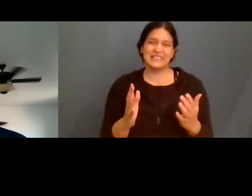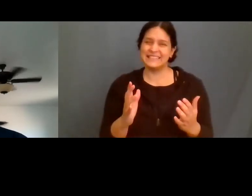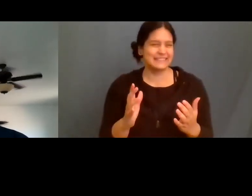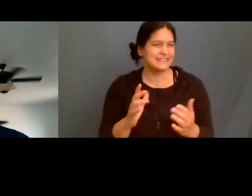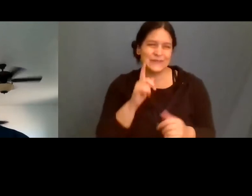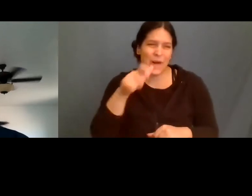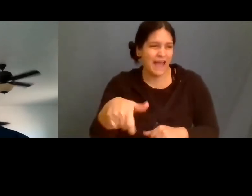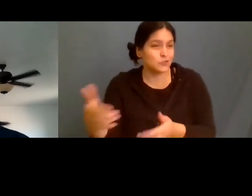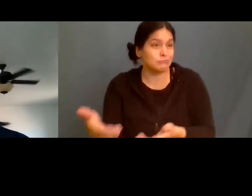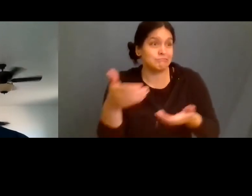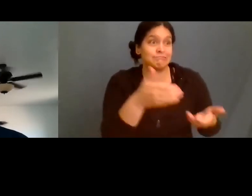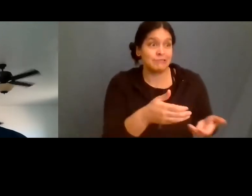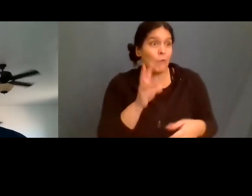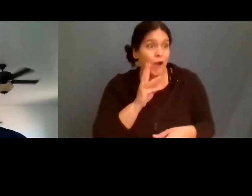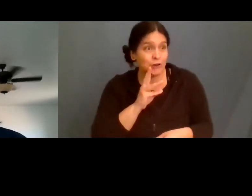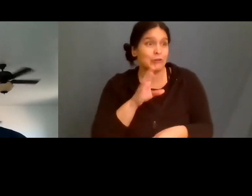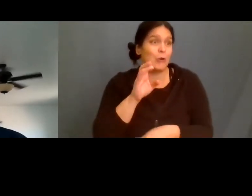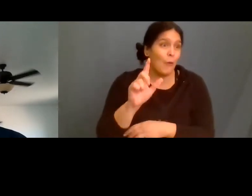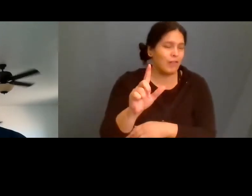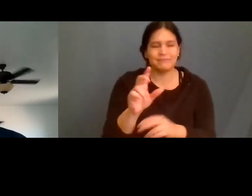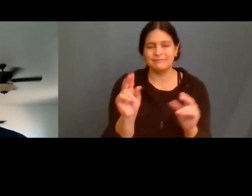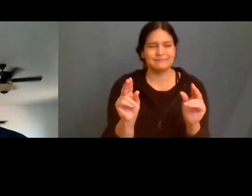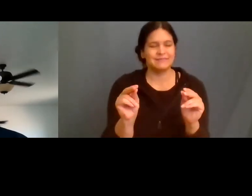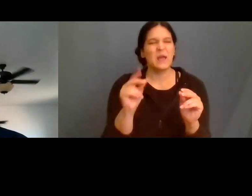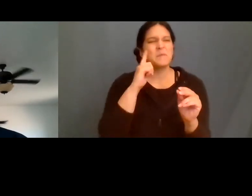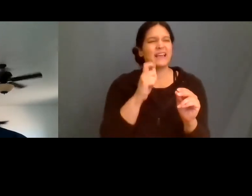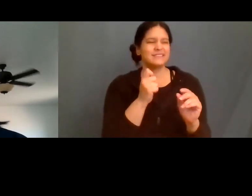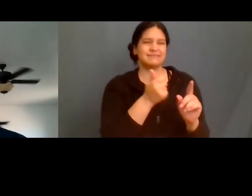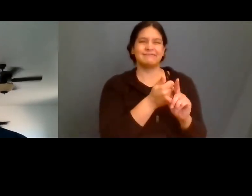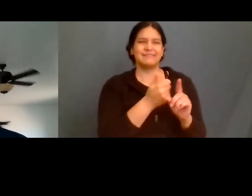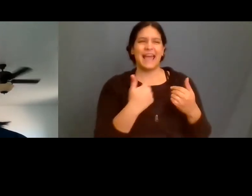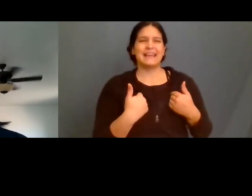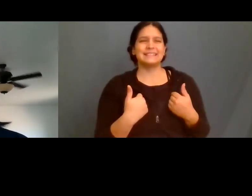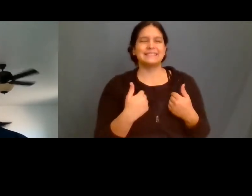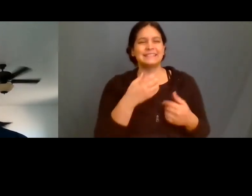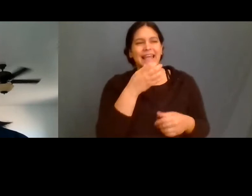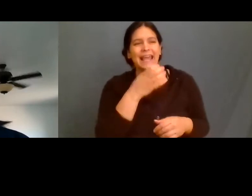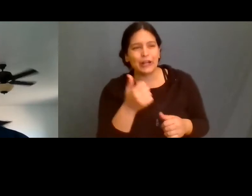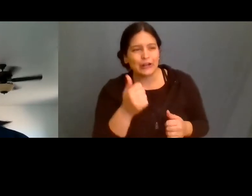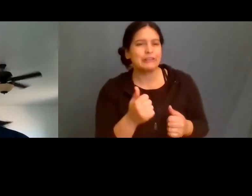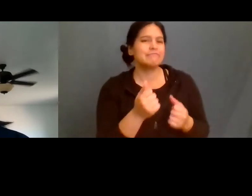coal. It's heated, so it's a really nice facility.